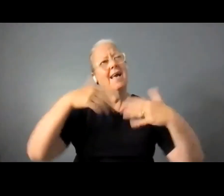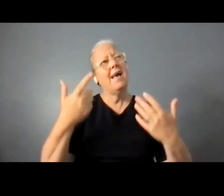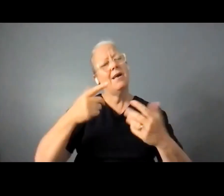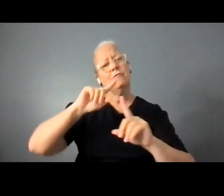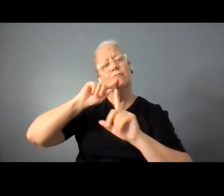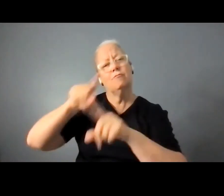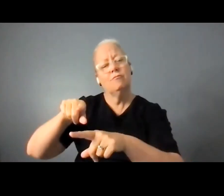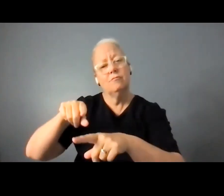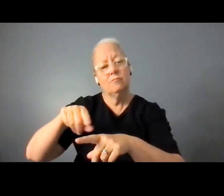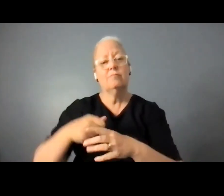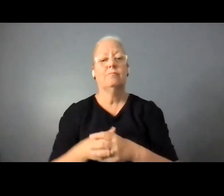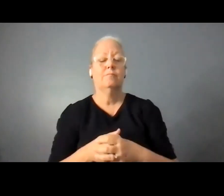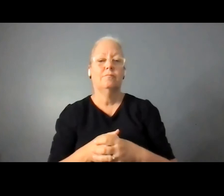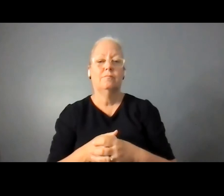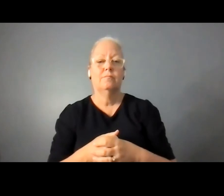could start off.